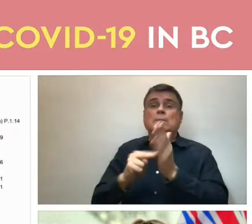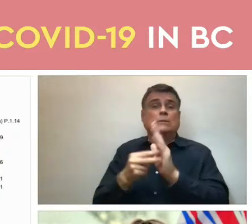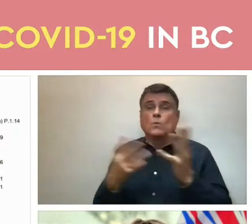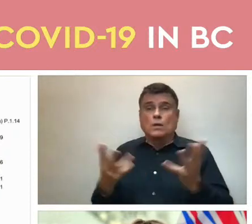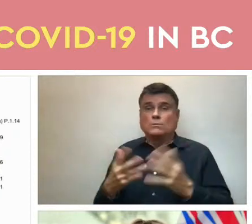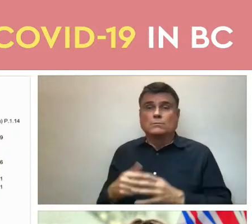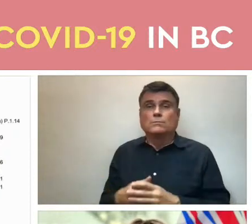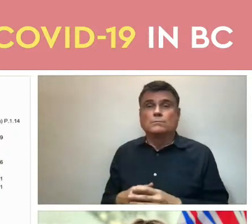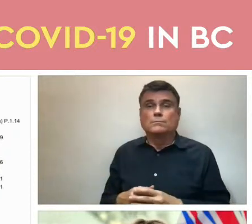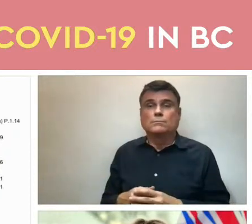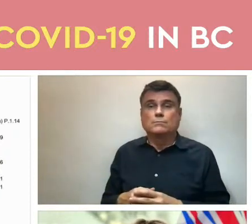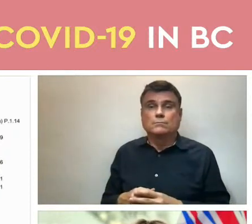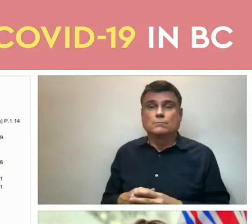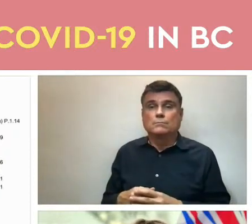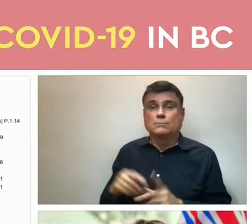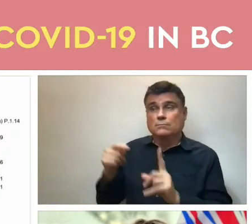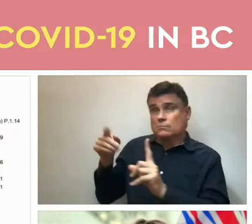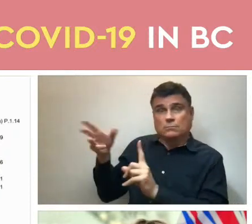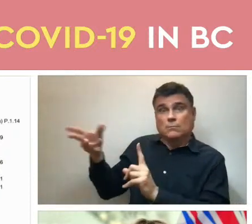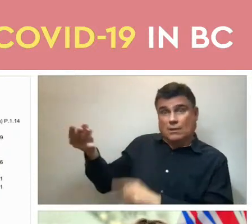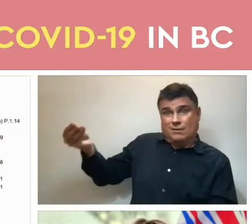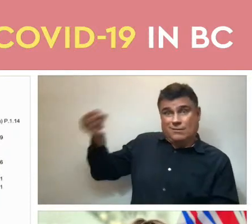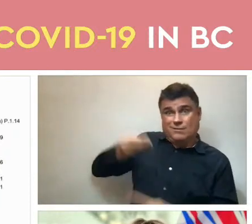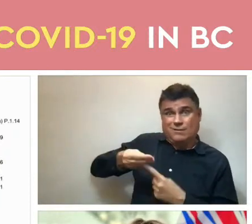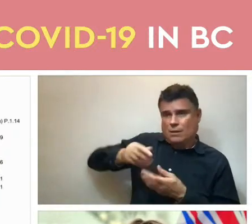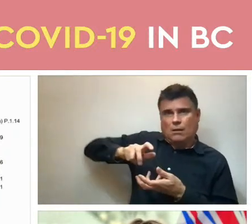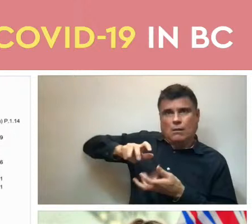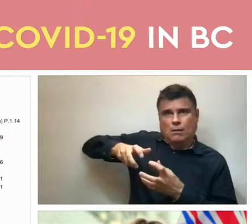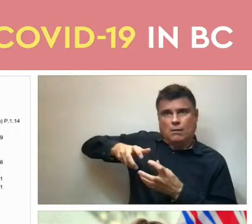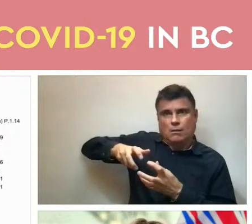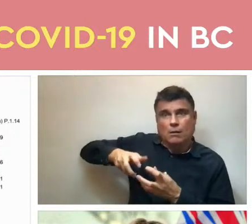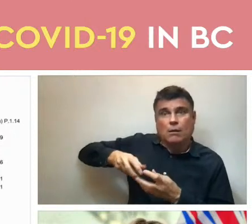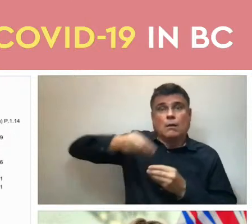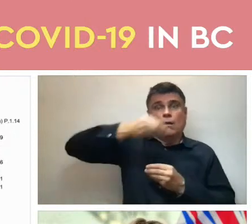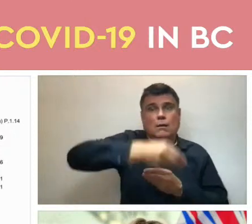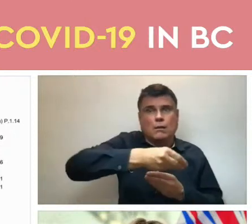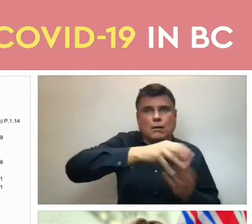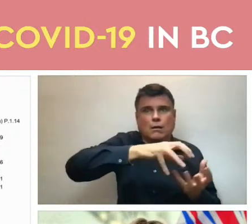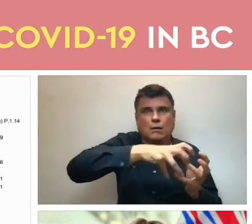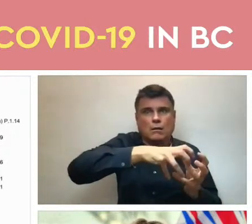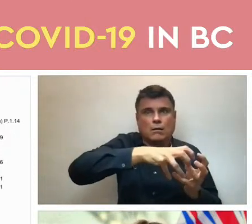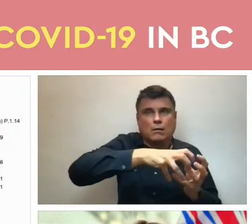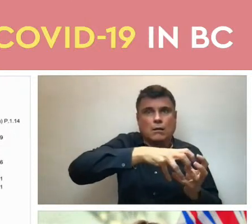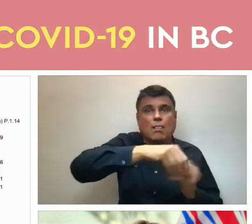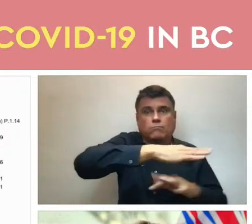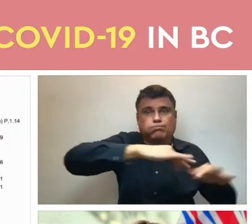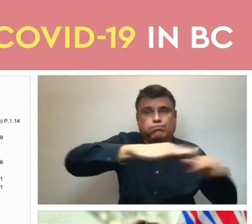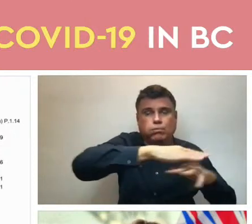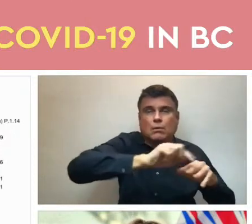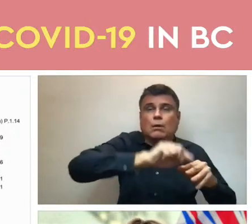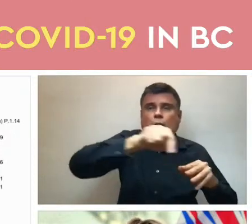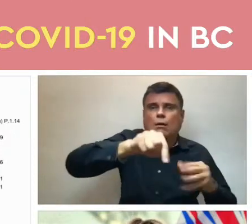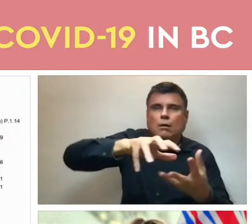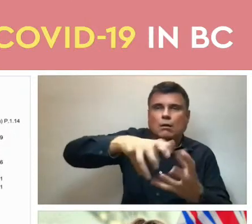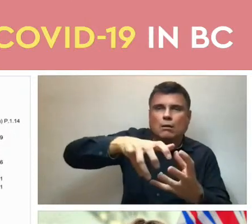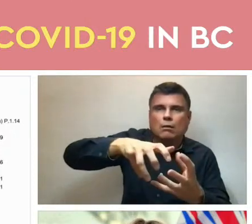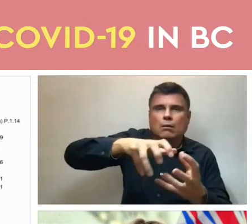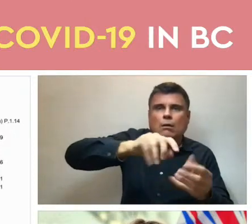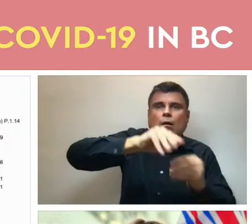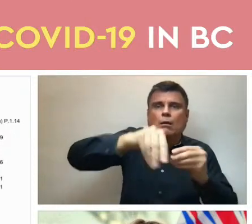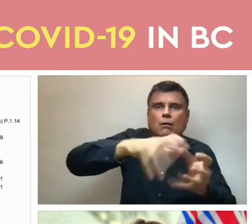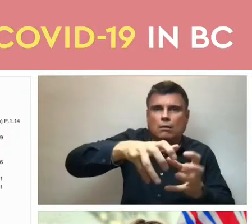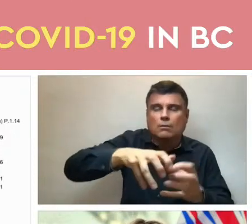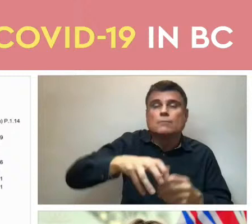small mutations and changes as the virus has moved through populations in different parts of the province. We can see that we did have